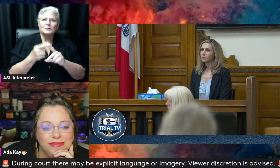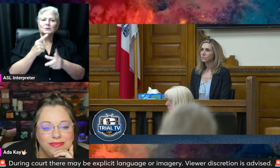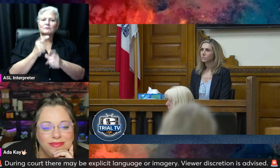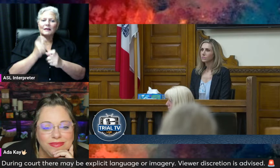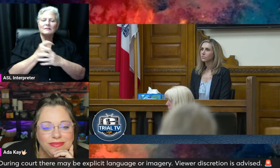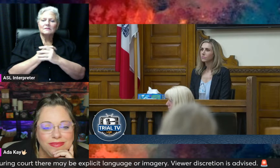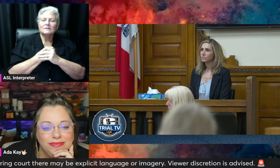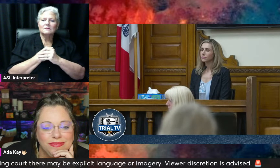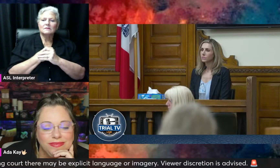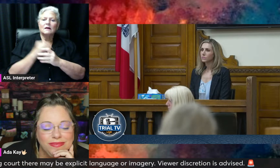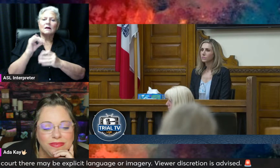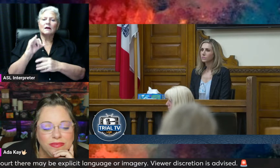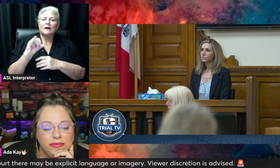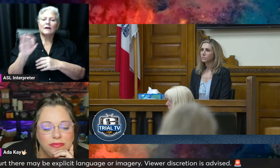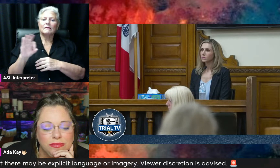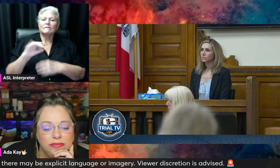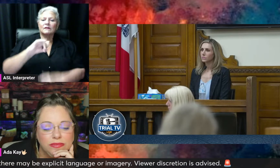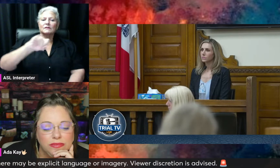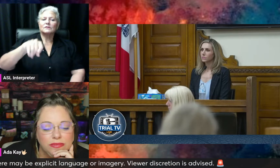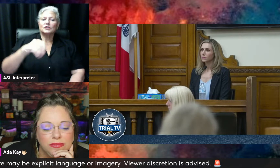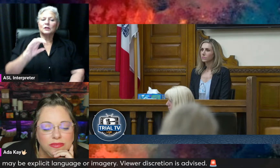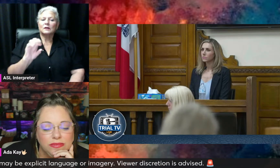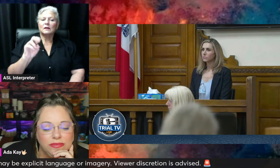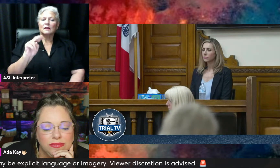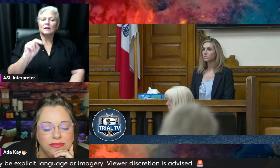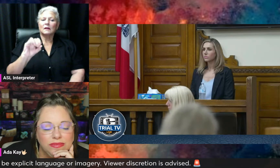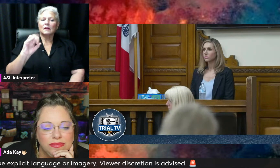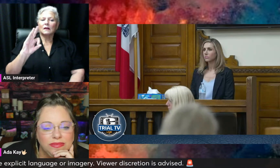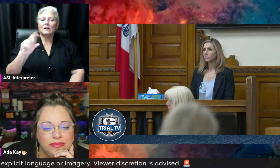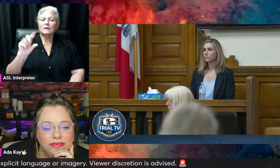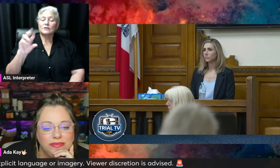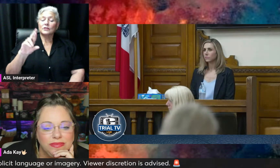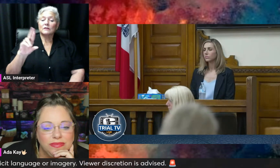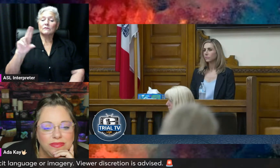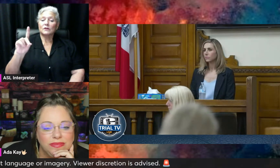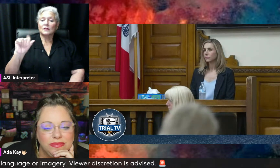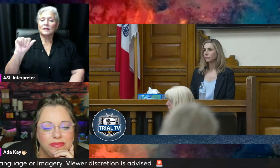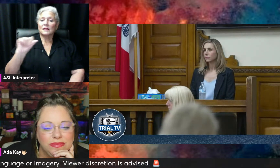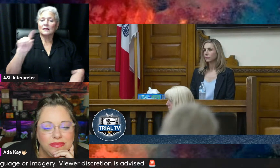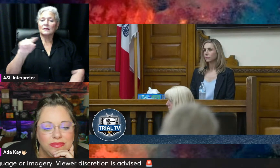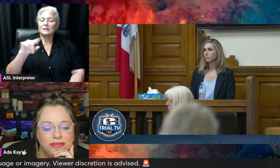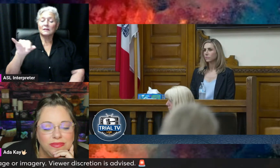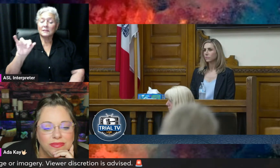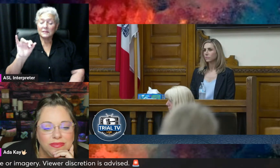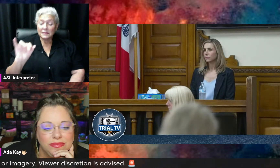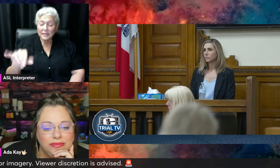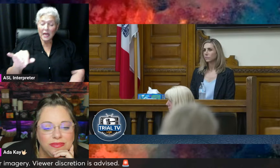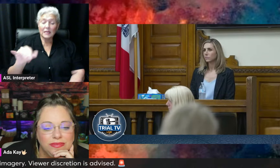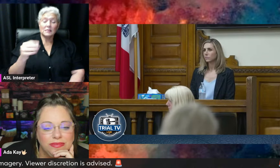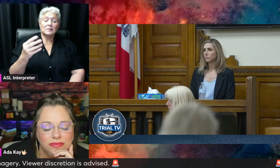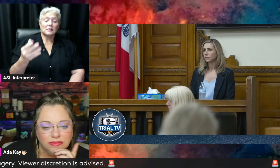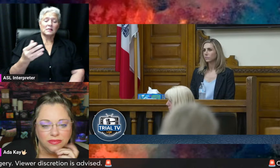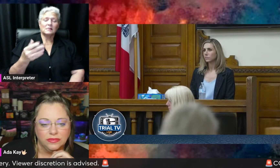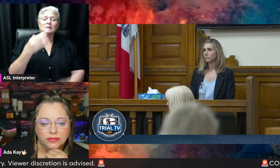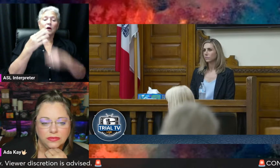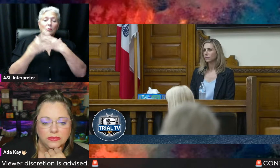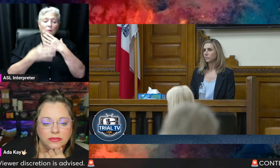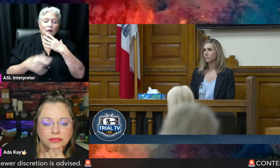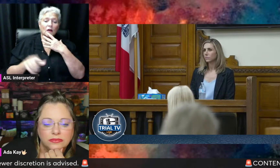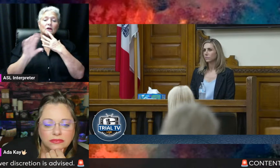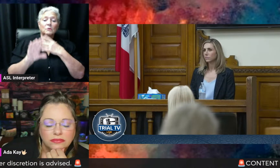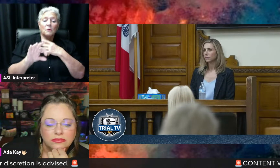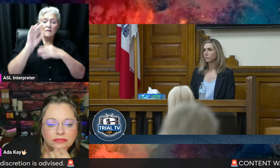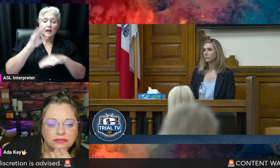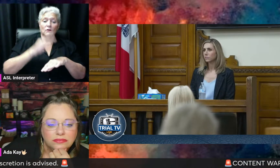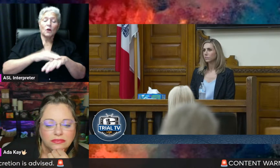If Jennifer Dazey's blood and DNA were found on that instrument, would that increase the likelihood of that being